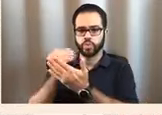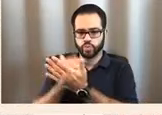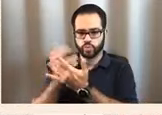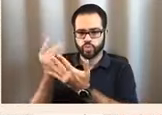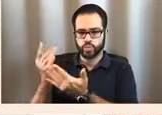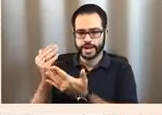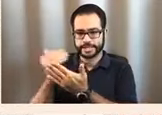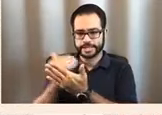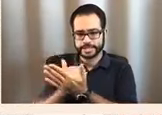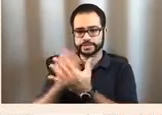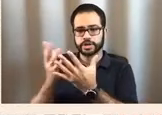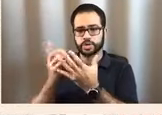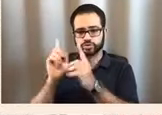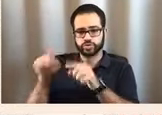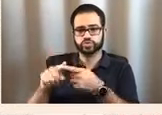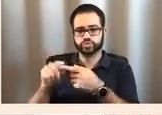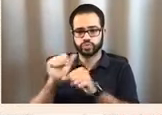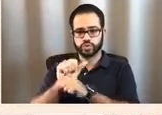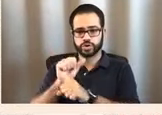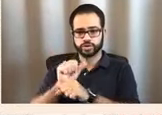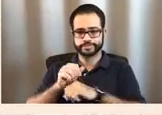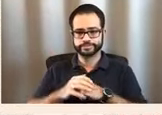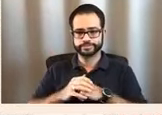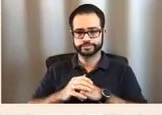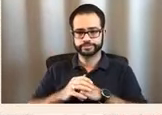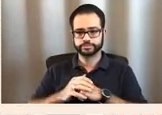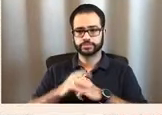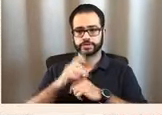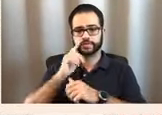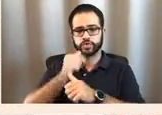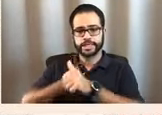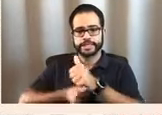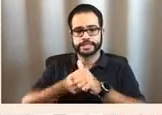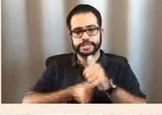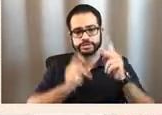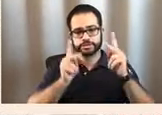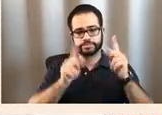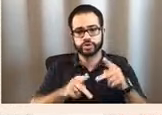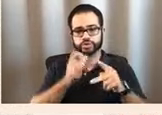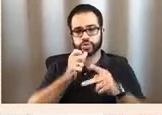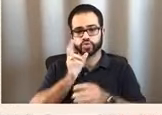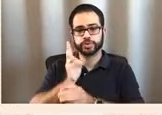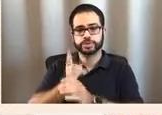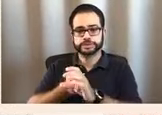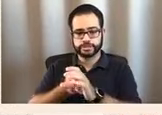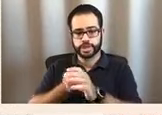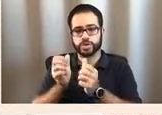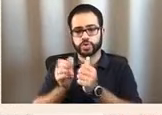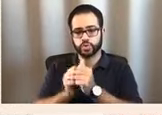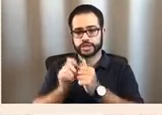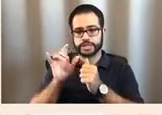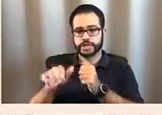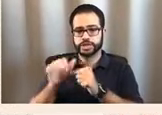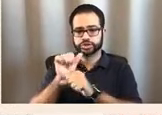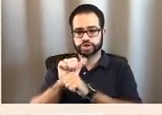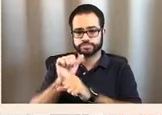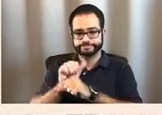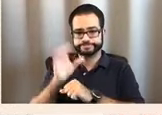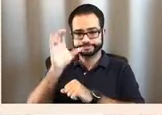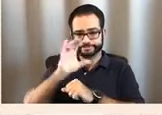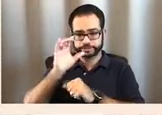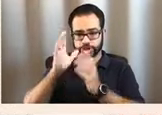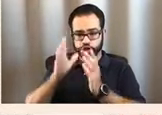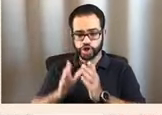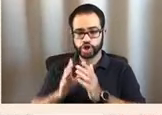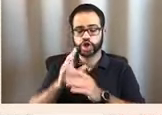go to work. For each person who participates as a job seeker in the Employment